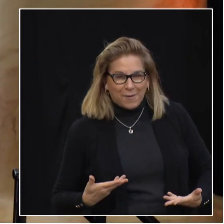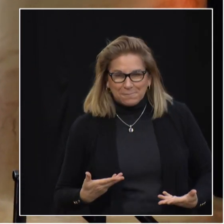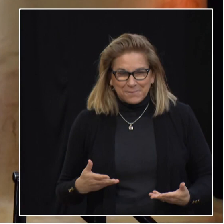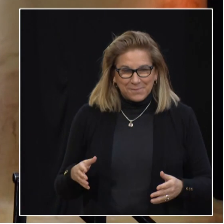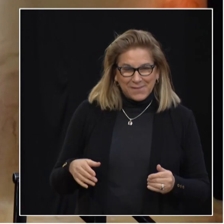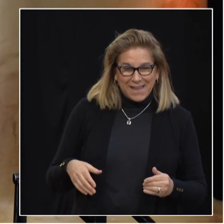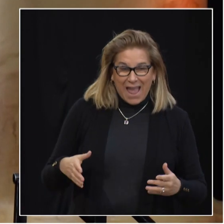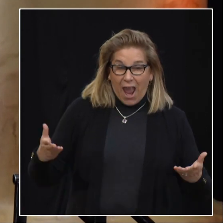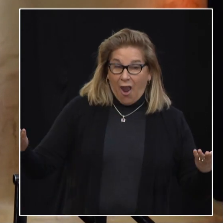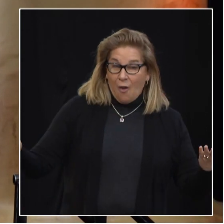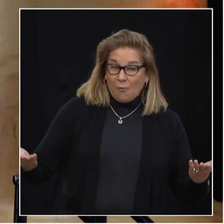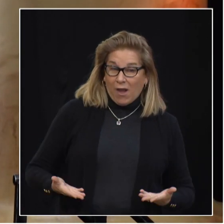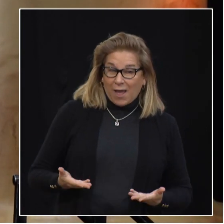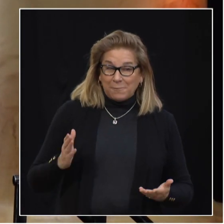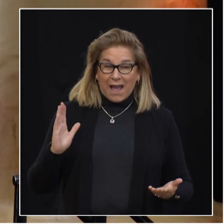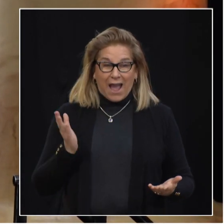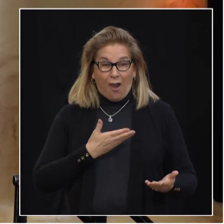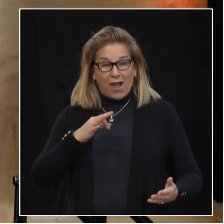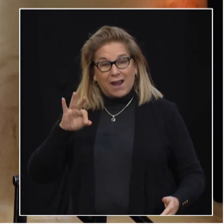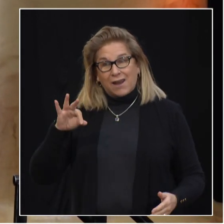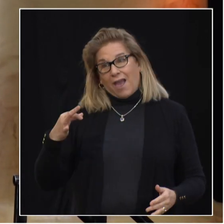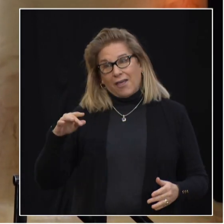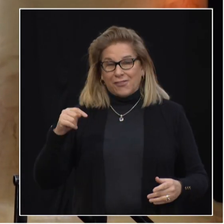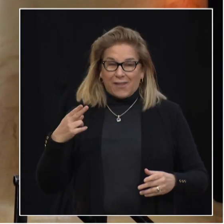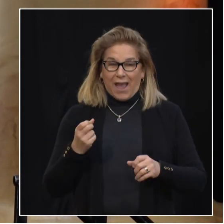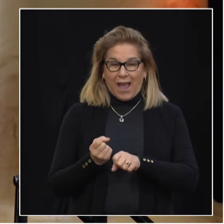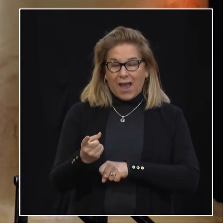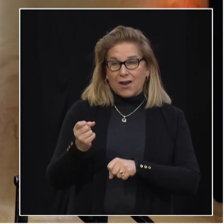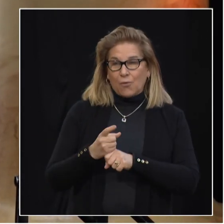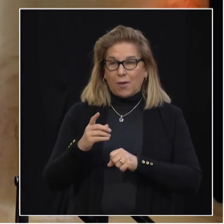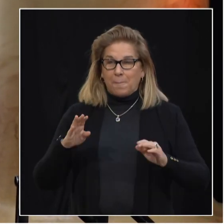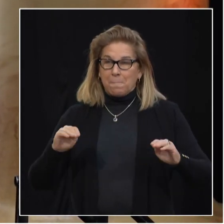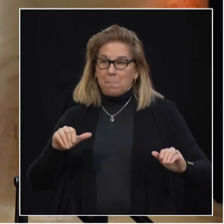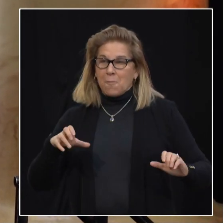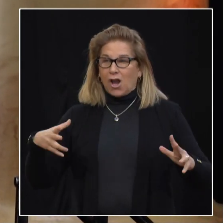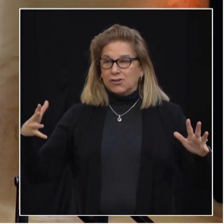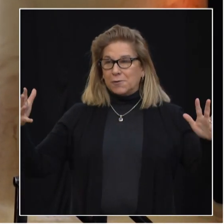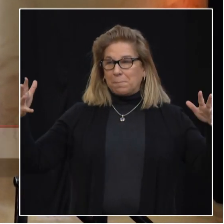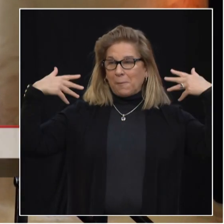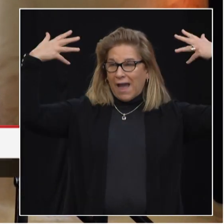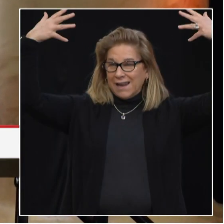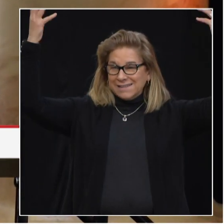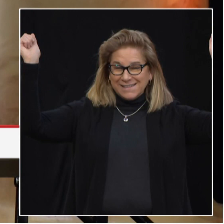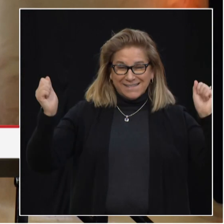Welcome to our 9th annual March Madness.